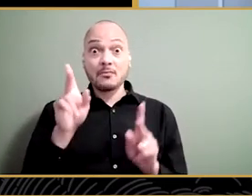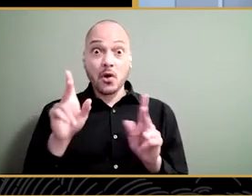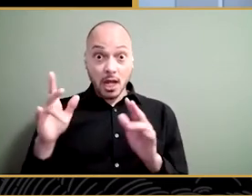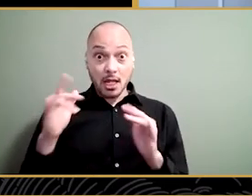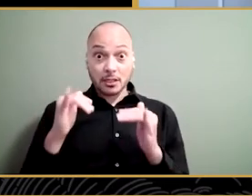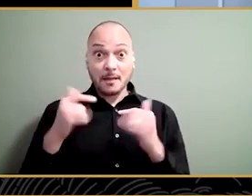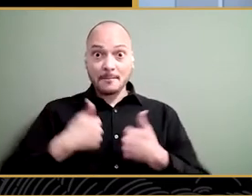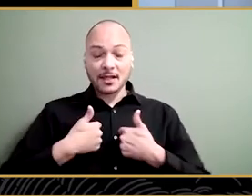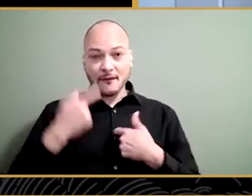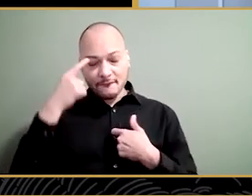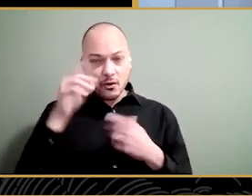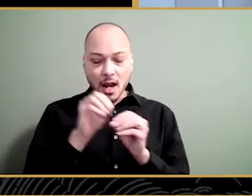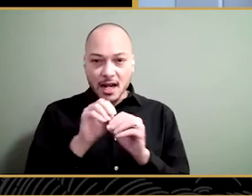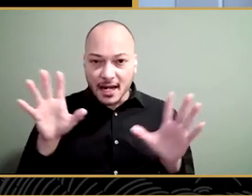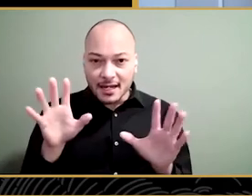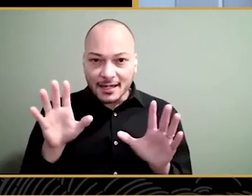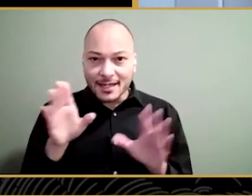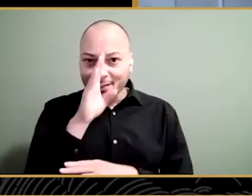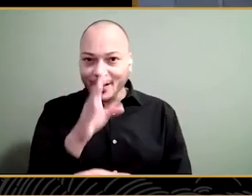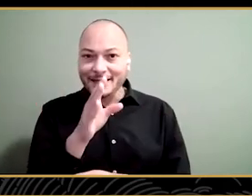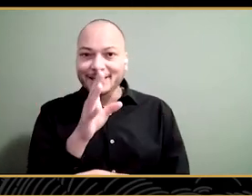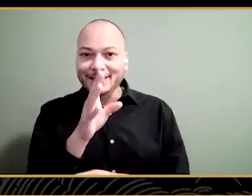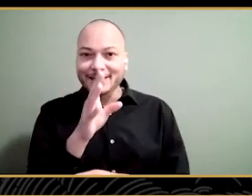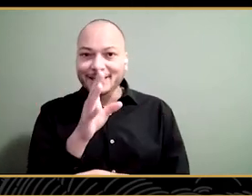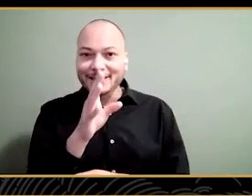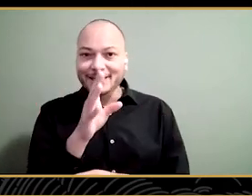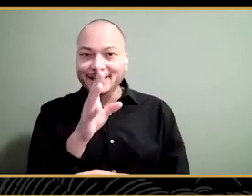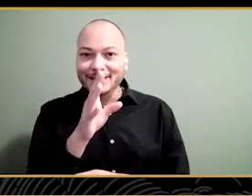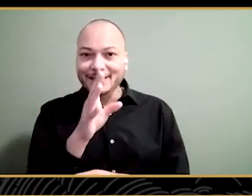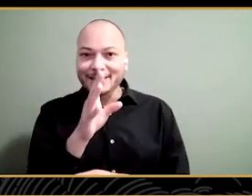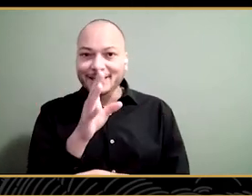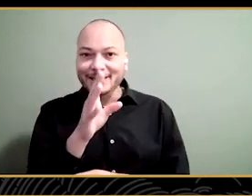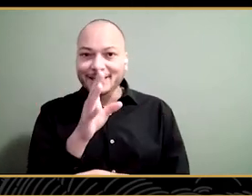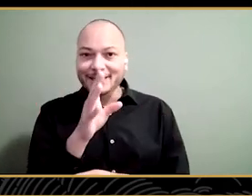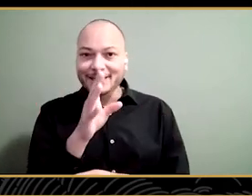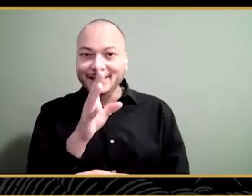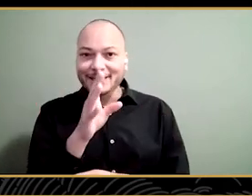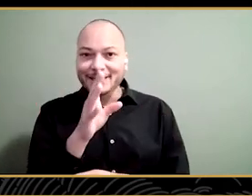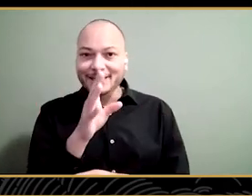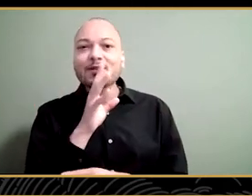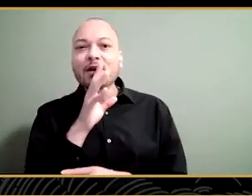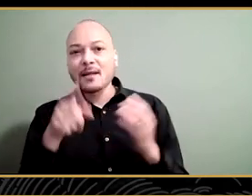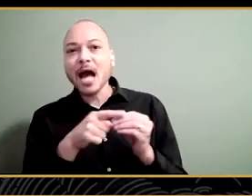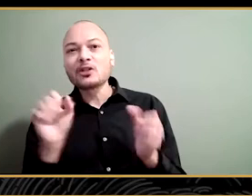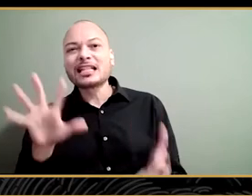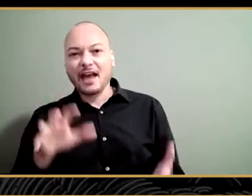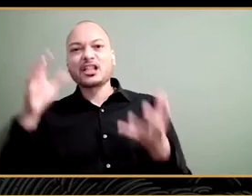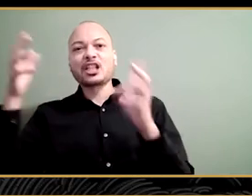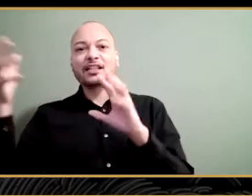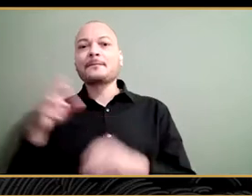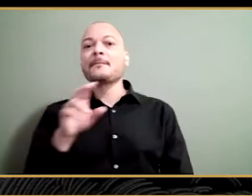clarity while speaking on devastation. Quoted text from the selection committee. Natasha